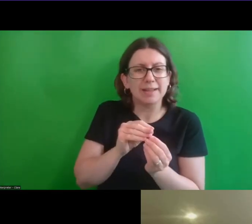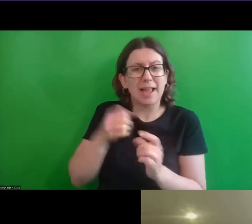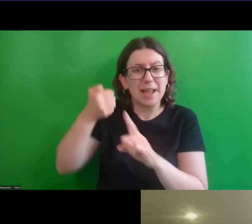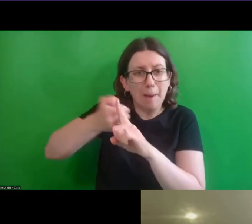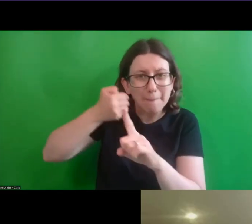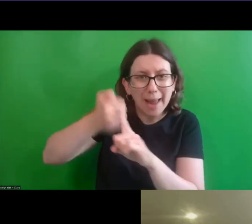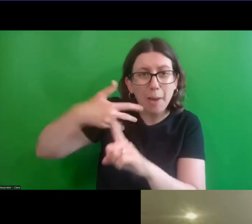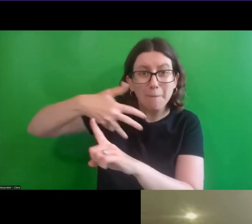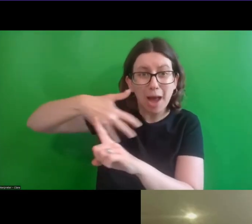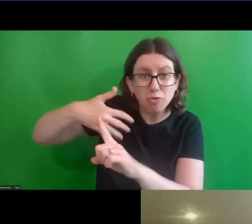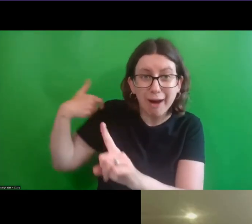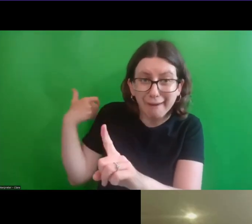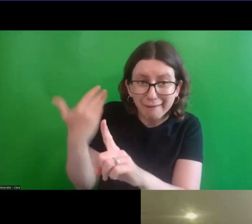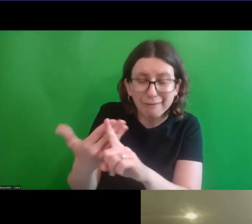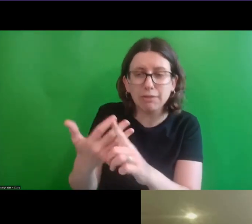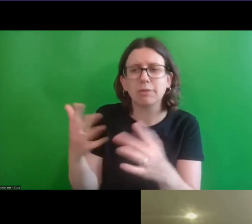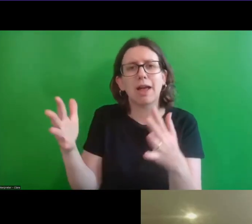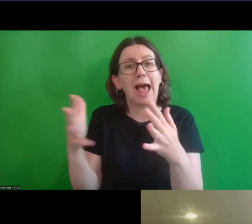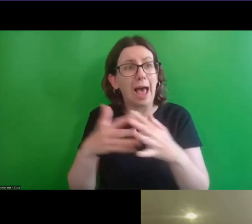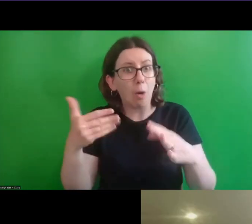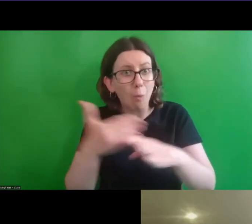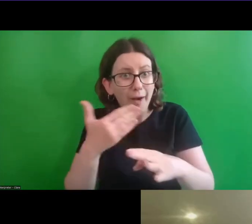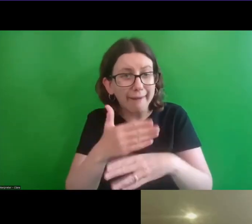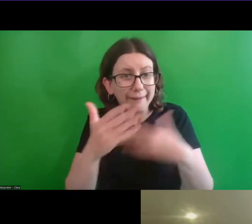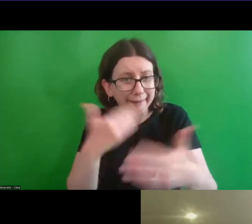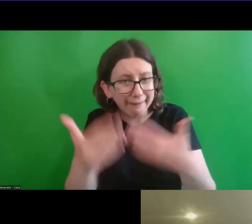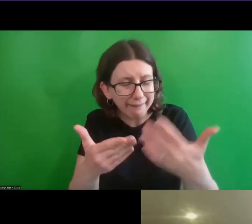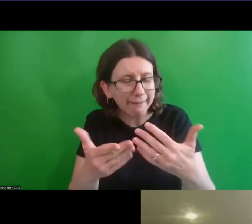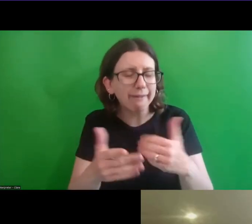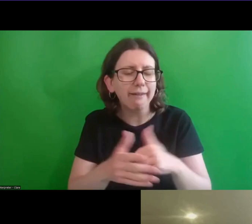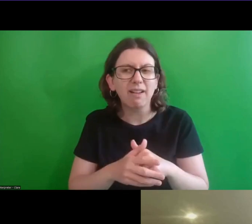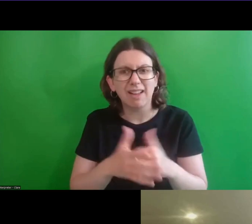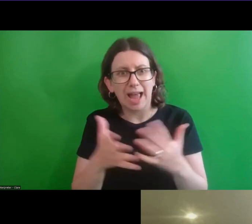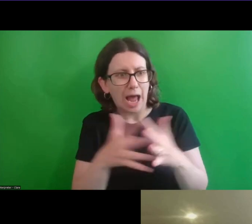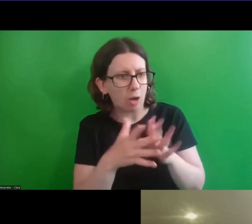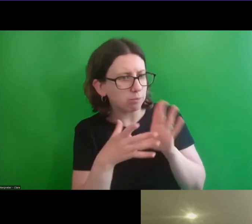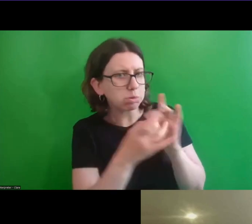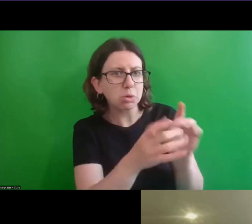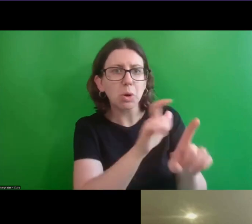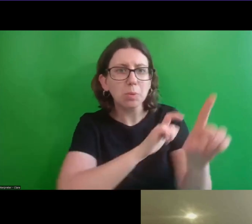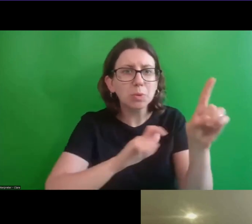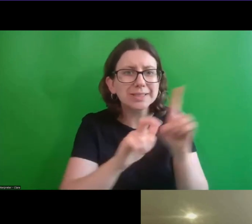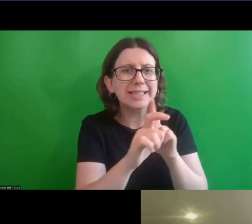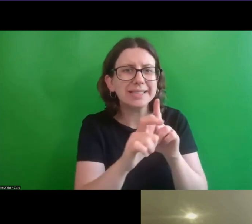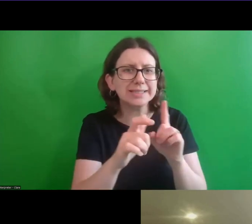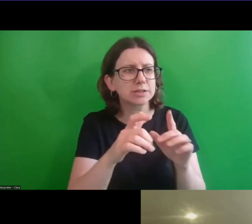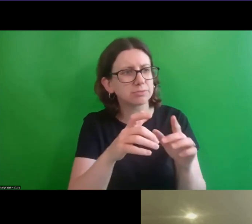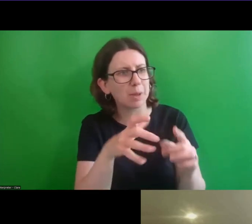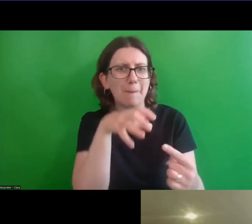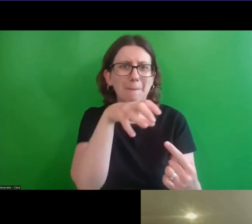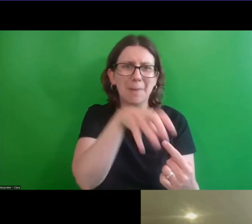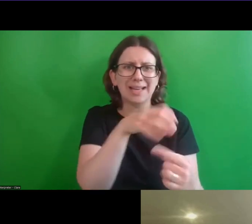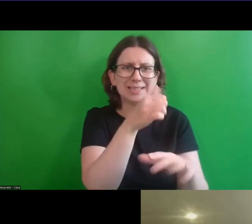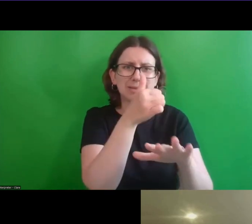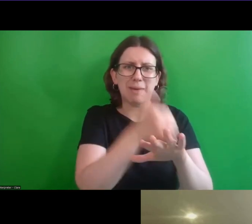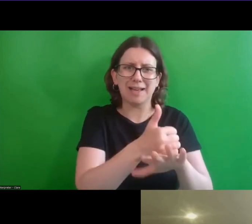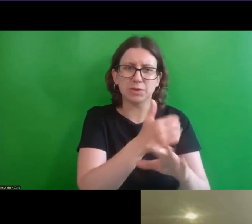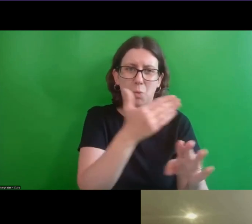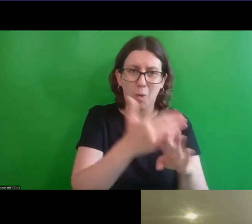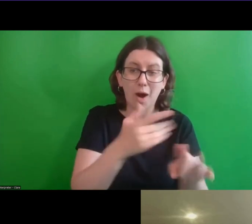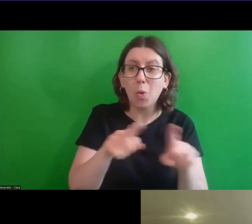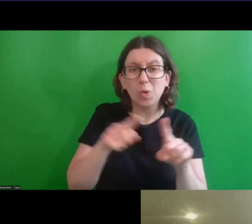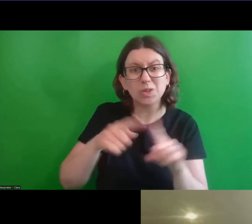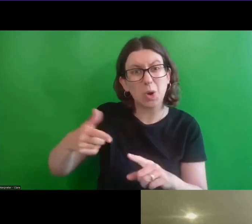background, how we're working particularly in communities and our place-based work, and then our plans for legacy